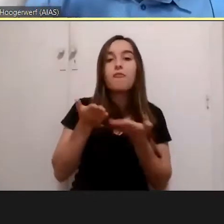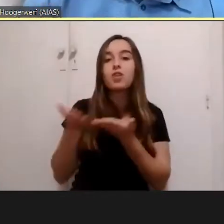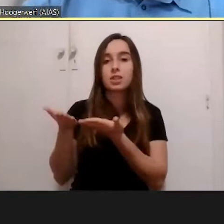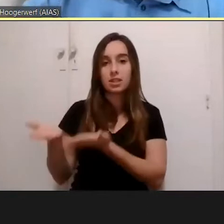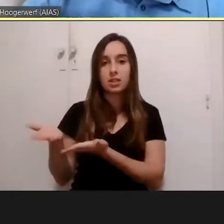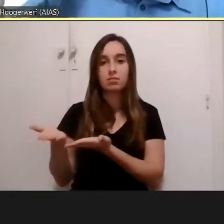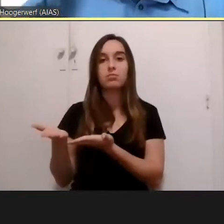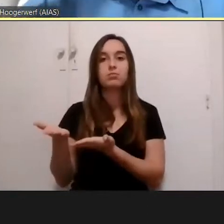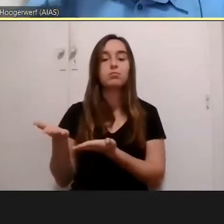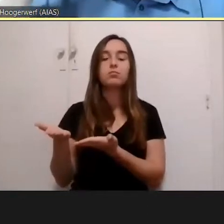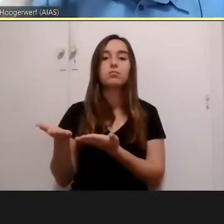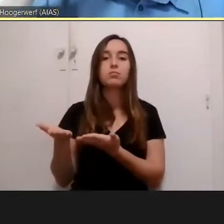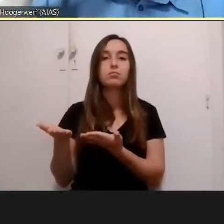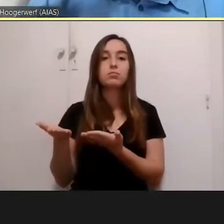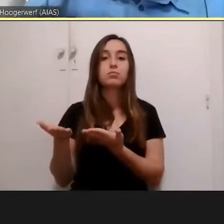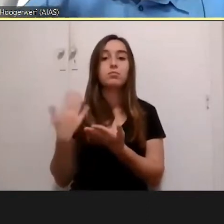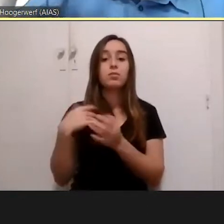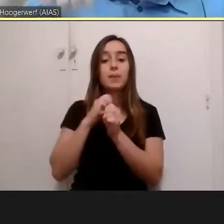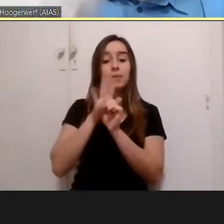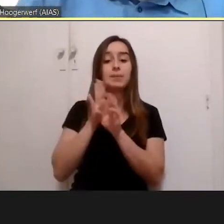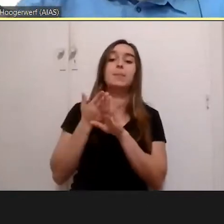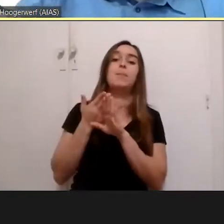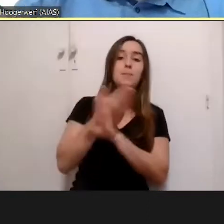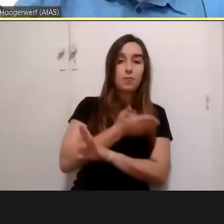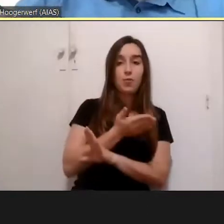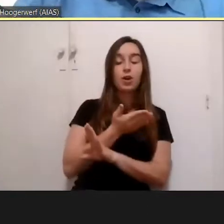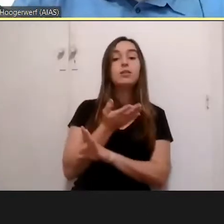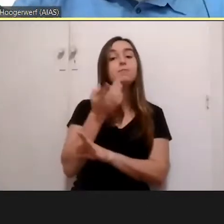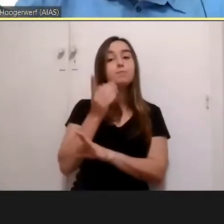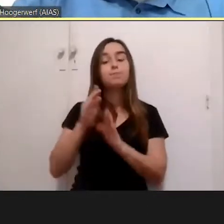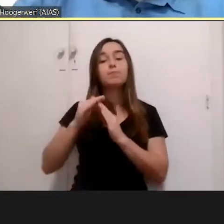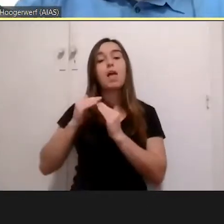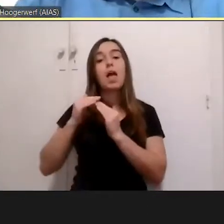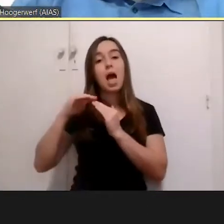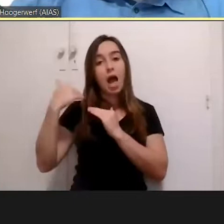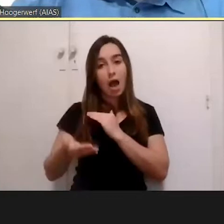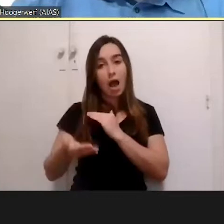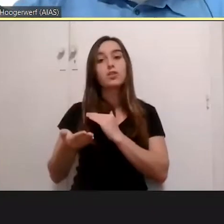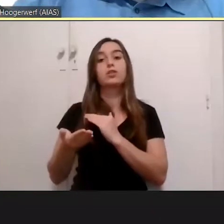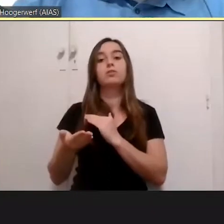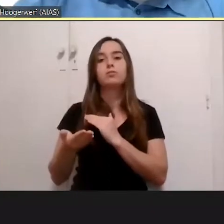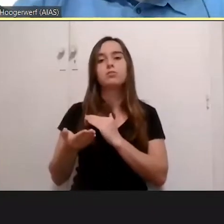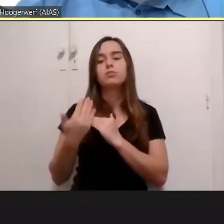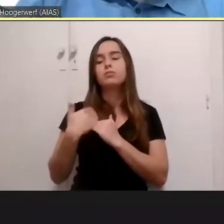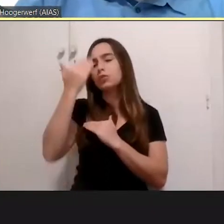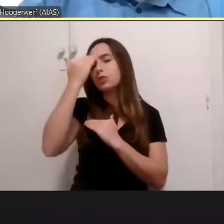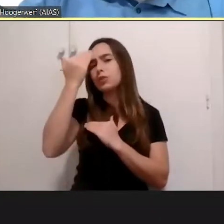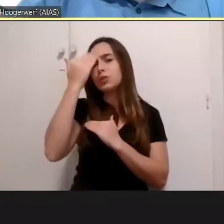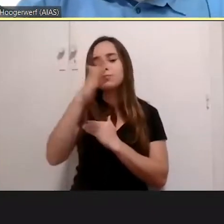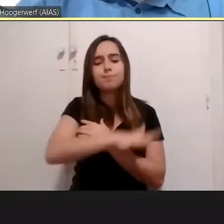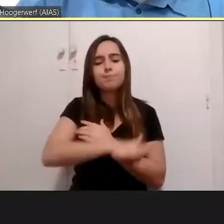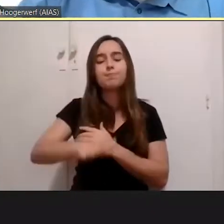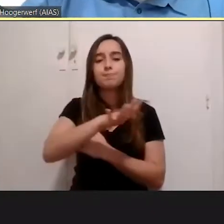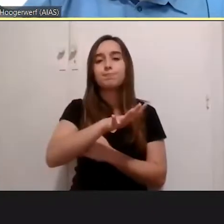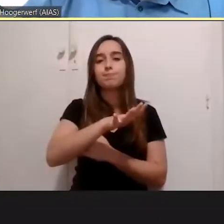both before and post-pandemic, we often highlight what happened after the pandemic and how this field got, let's say, boosted, got